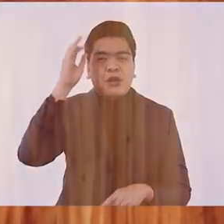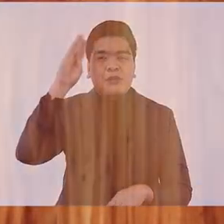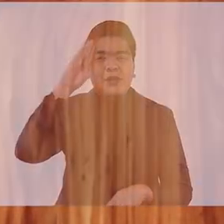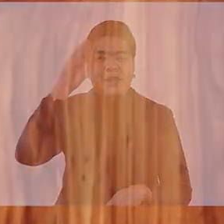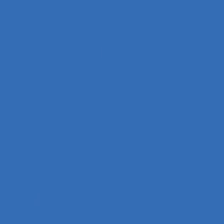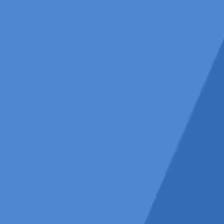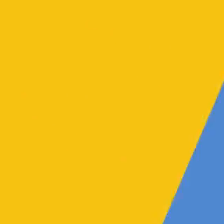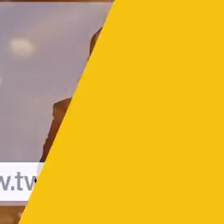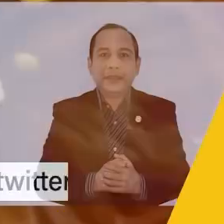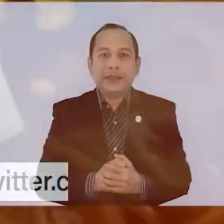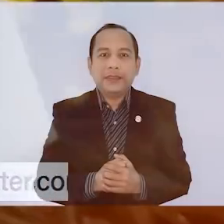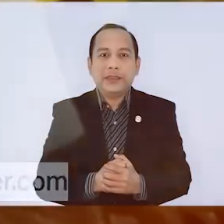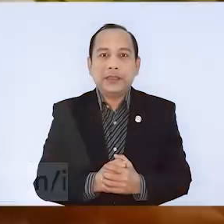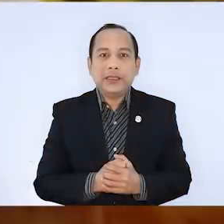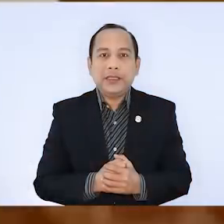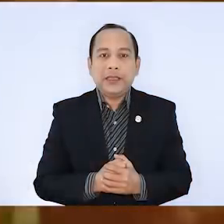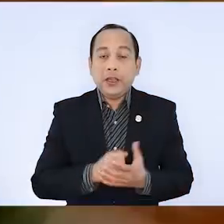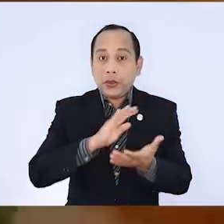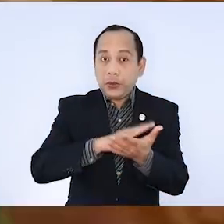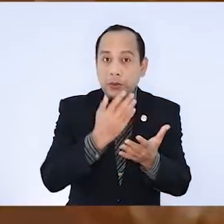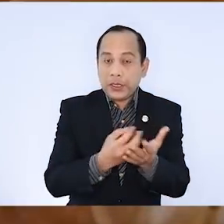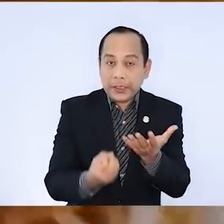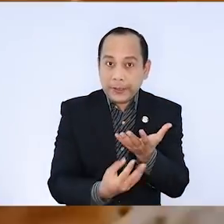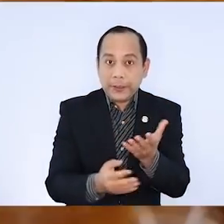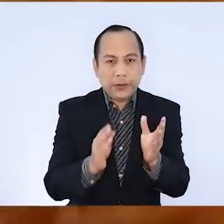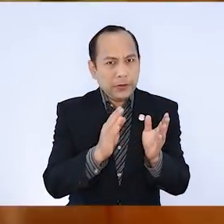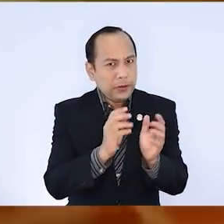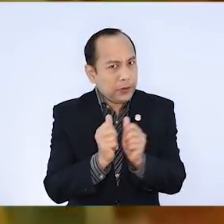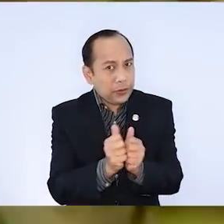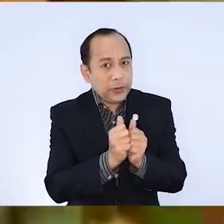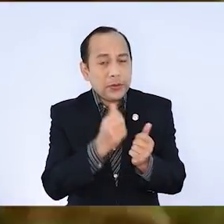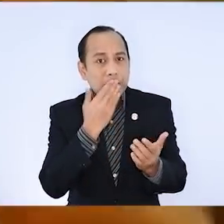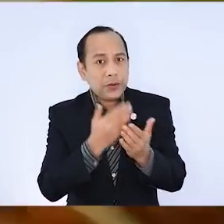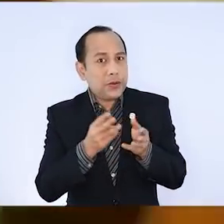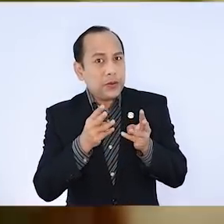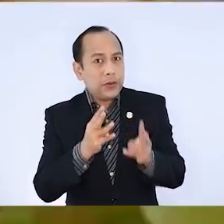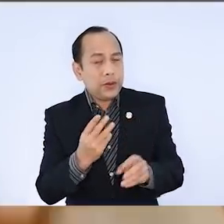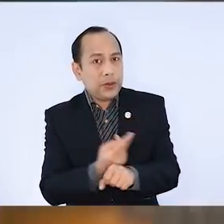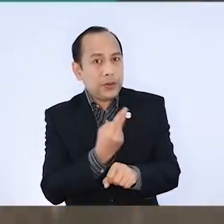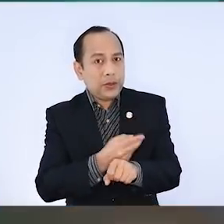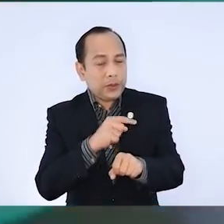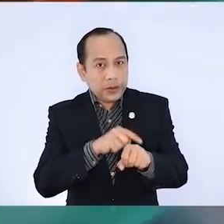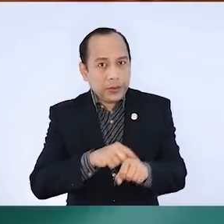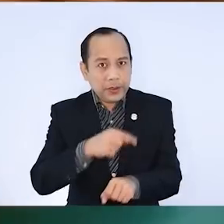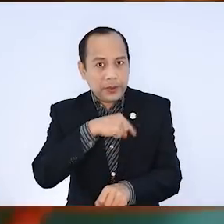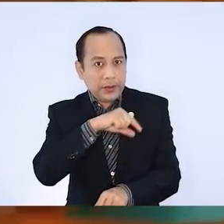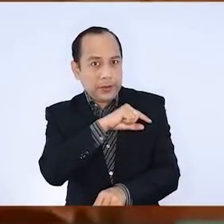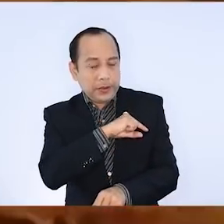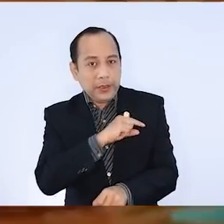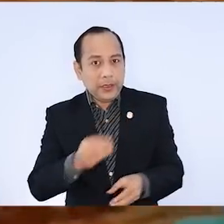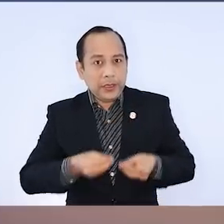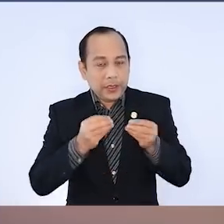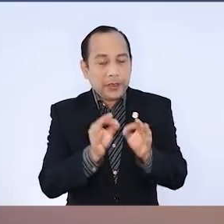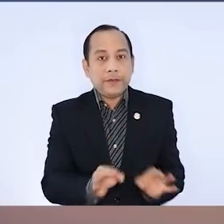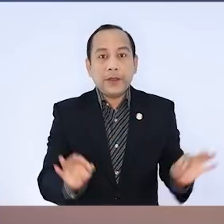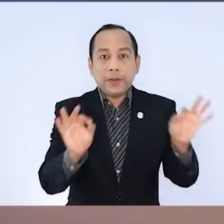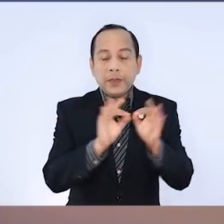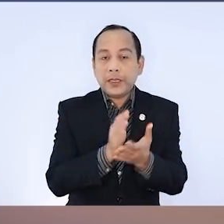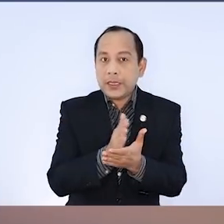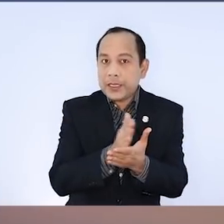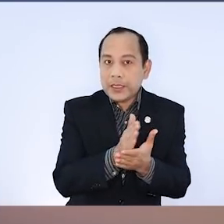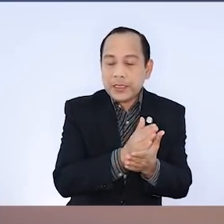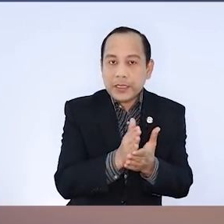report. Cooking together is one of the good ways to spend quality time with each other. It gives family a time to